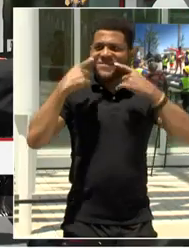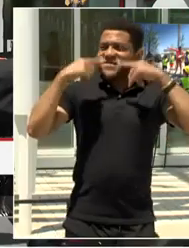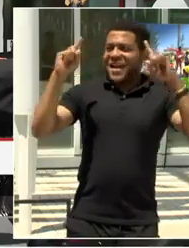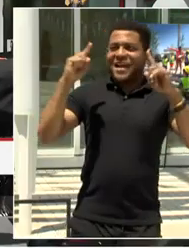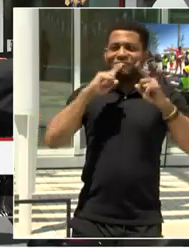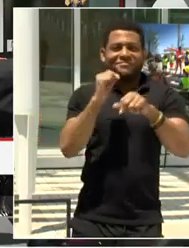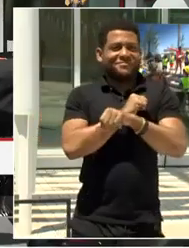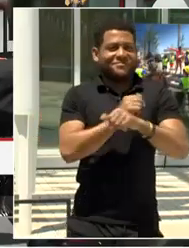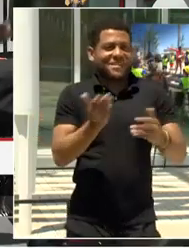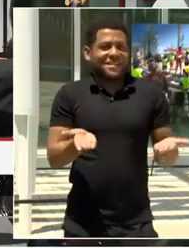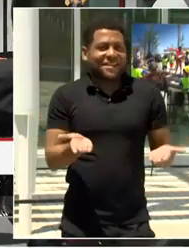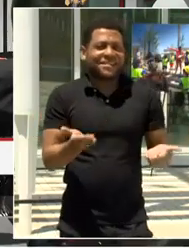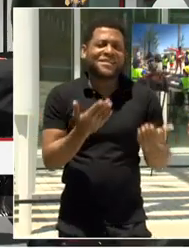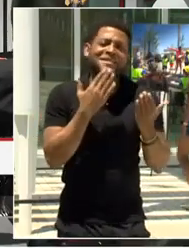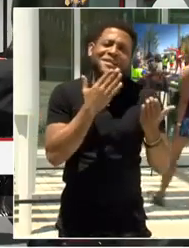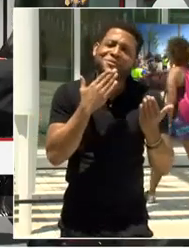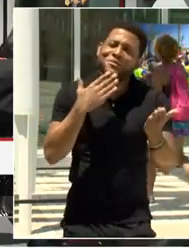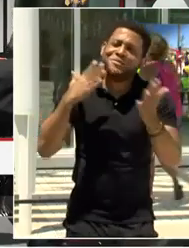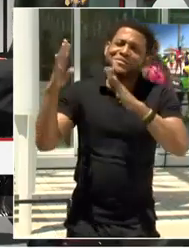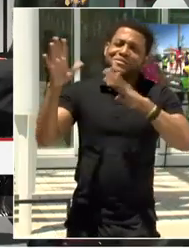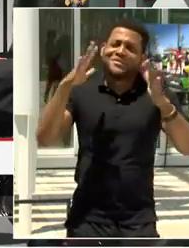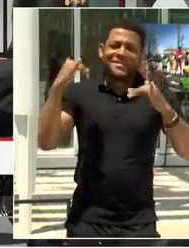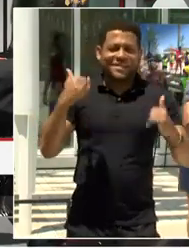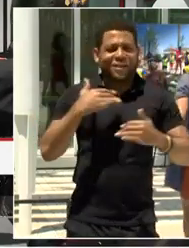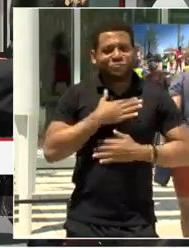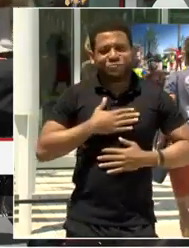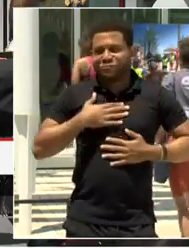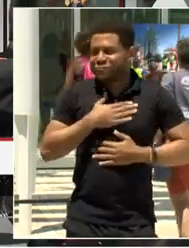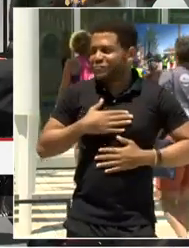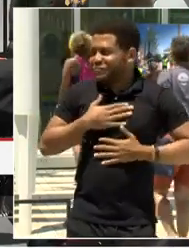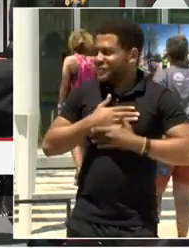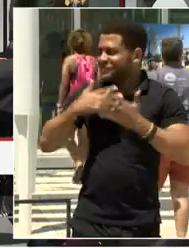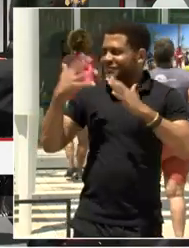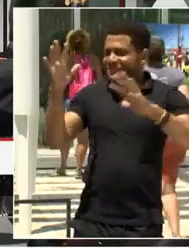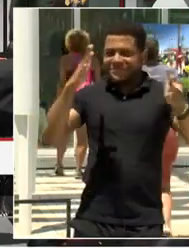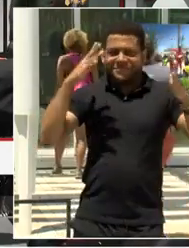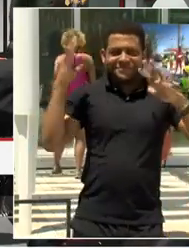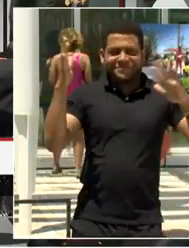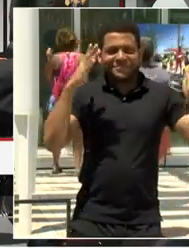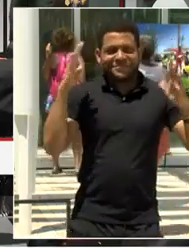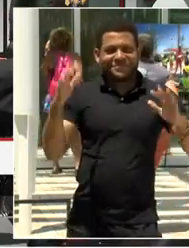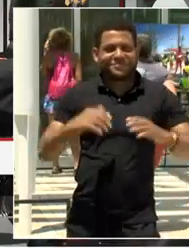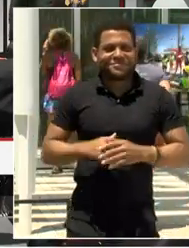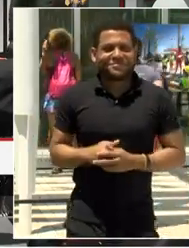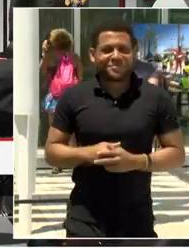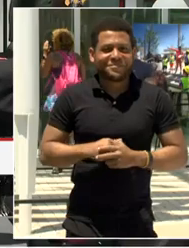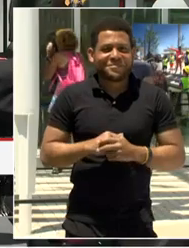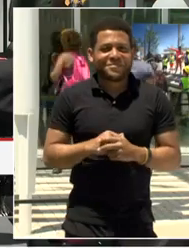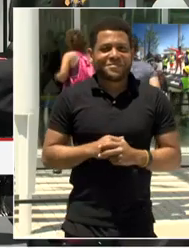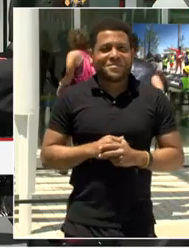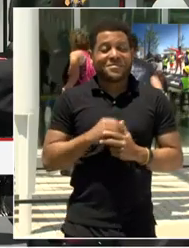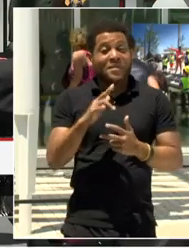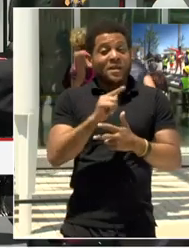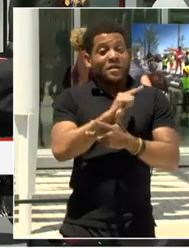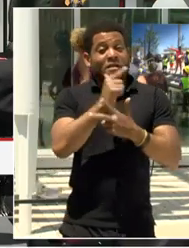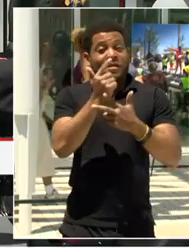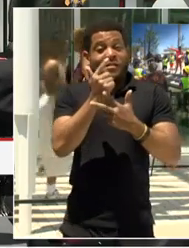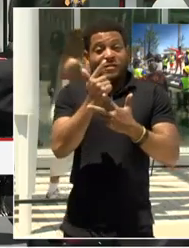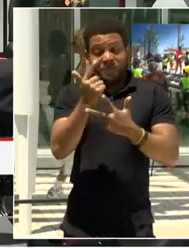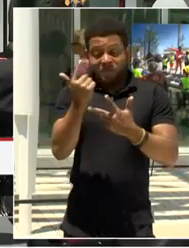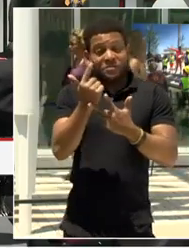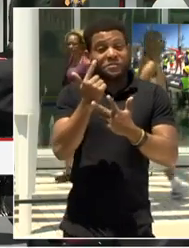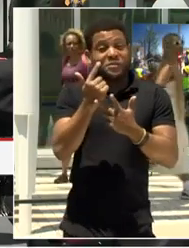park at the Reservoir. Next is going to be my colleague, Ward 5 Council Member Zachary